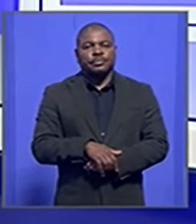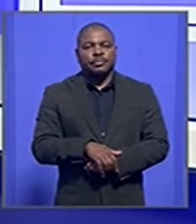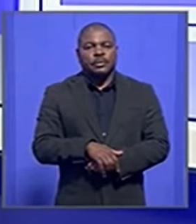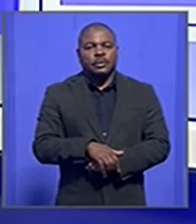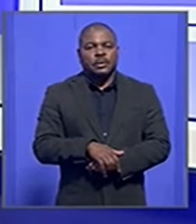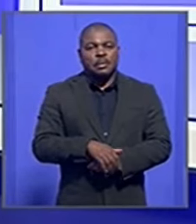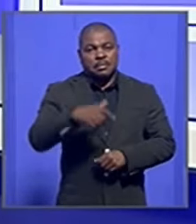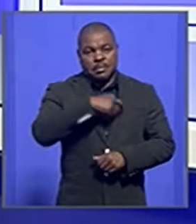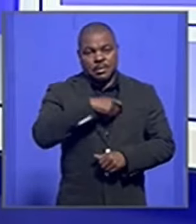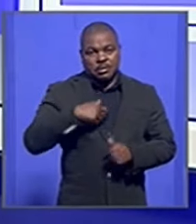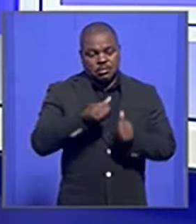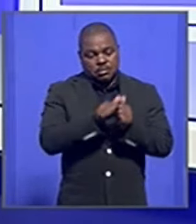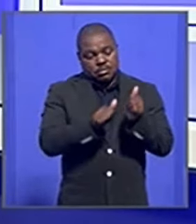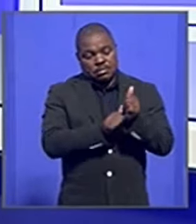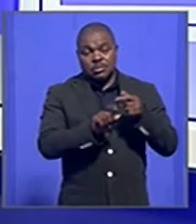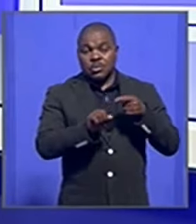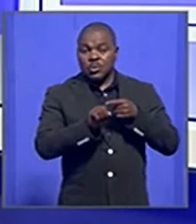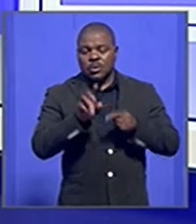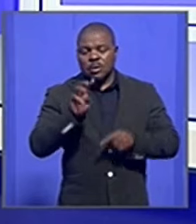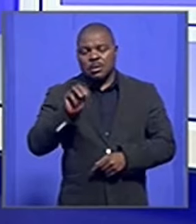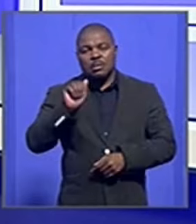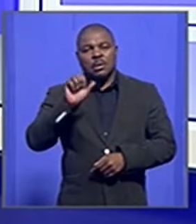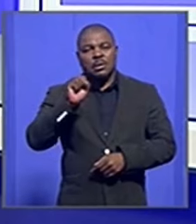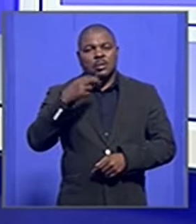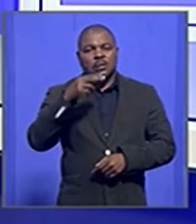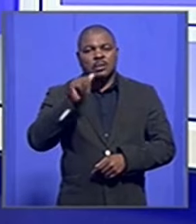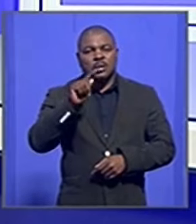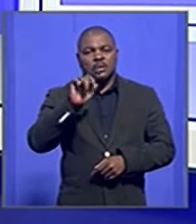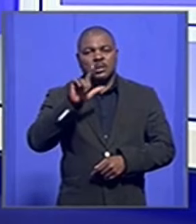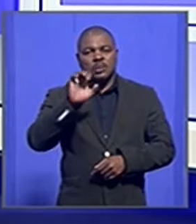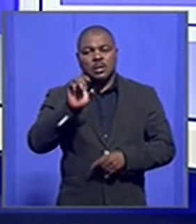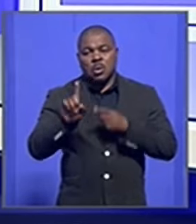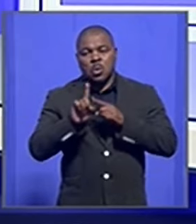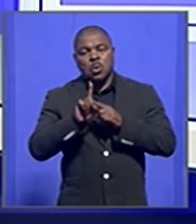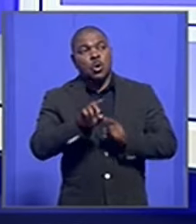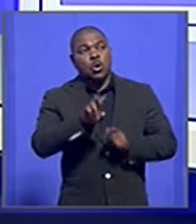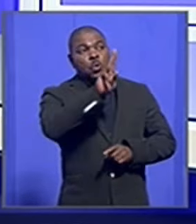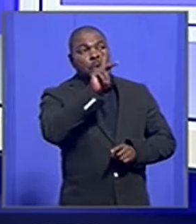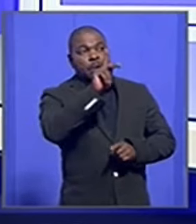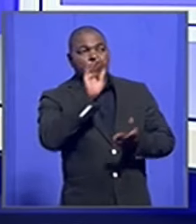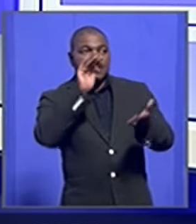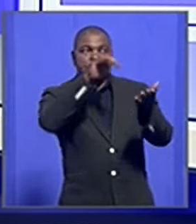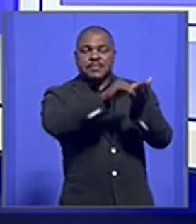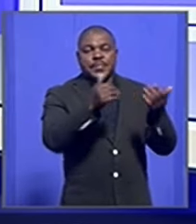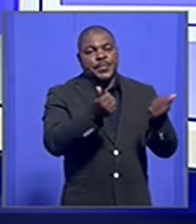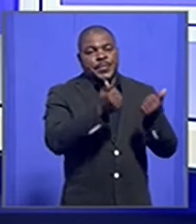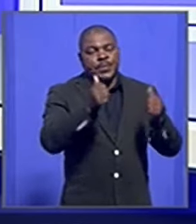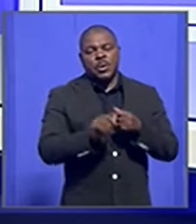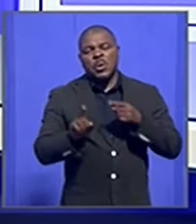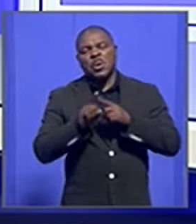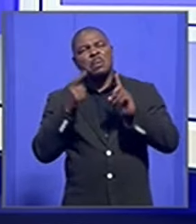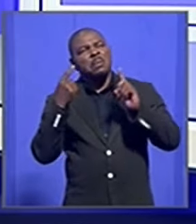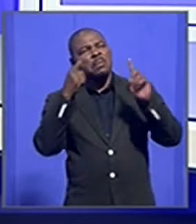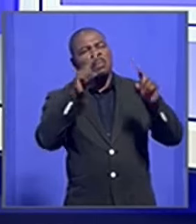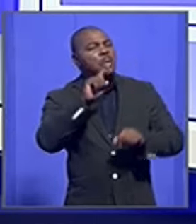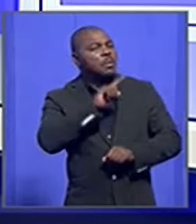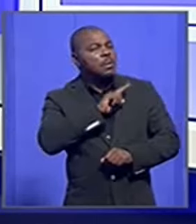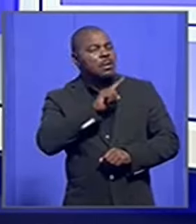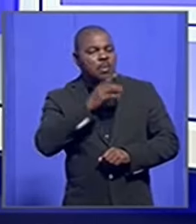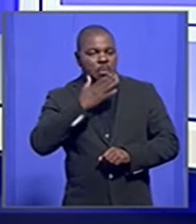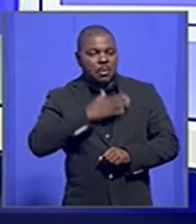Motsamo president Paul Mashatileng o gorogile kwa United Kingdom. Maitlhomo magolo a leeto la gagwe ke go tokafatsa dikgolagano